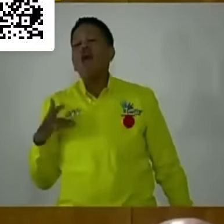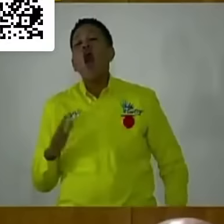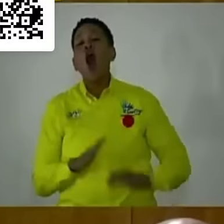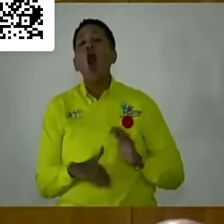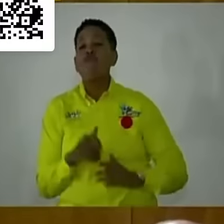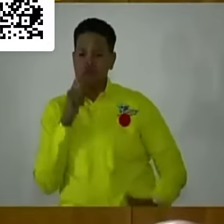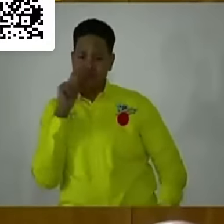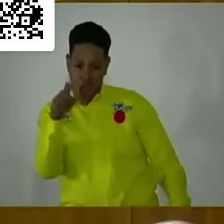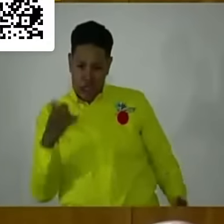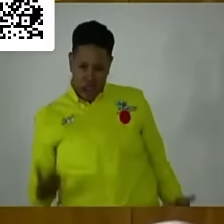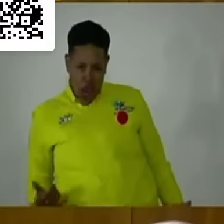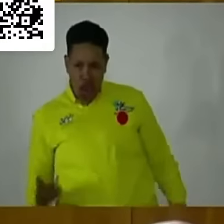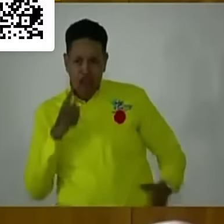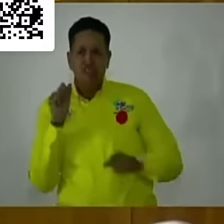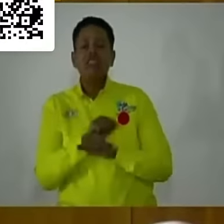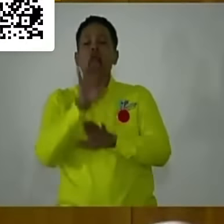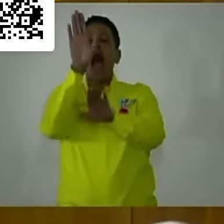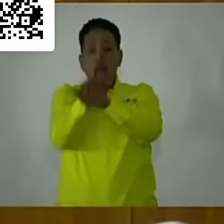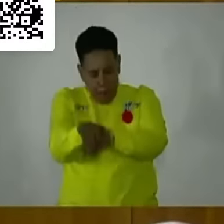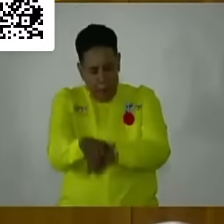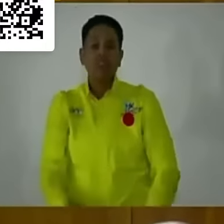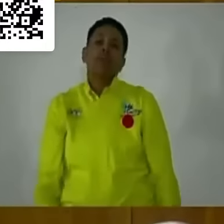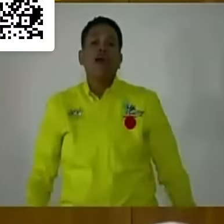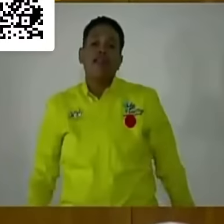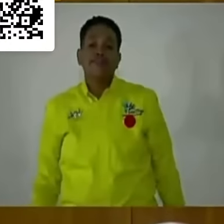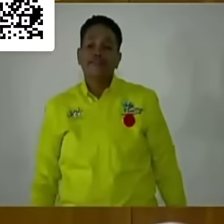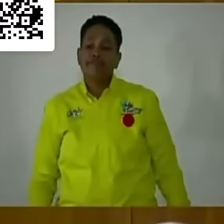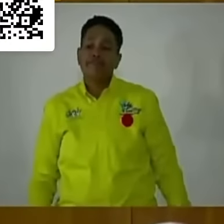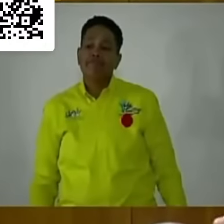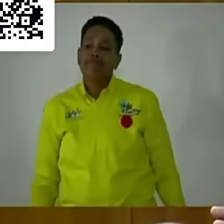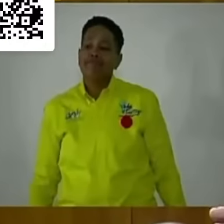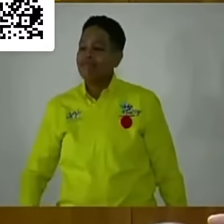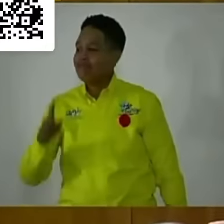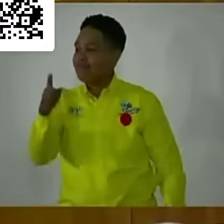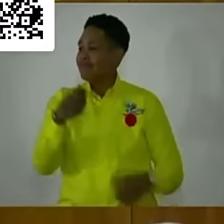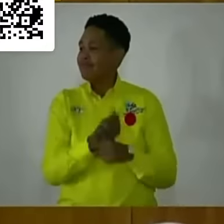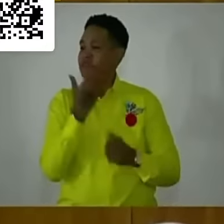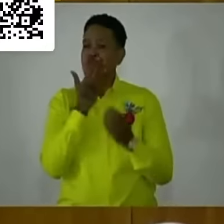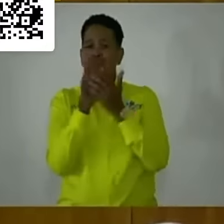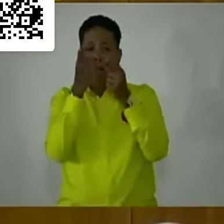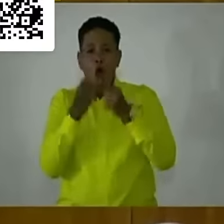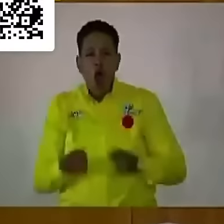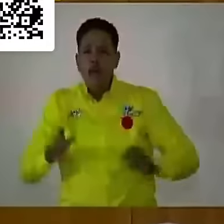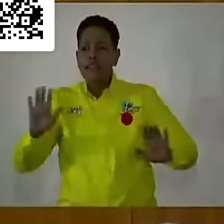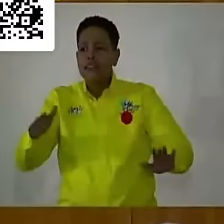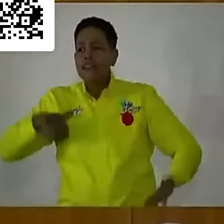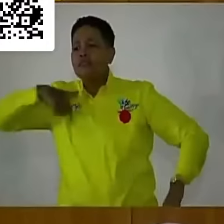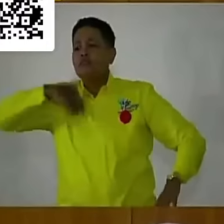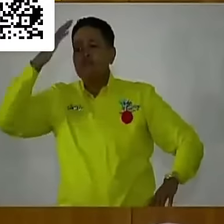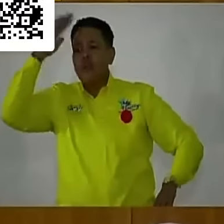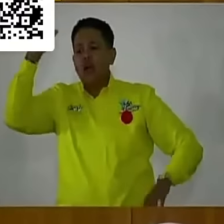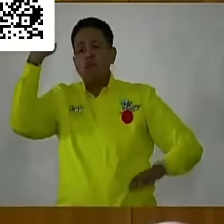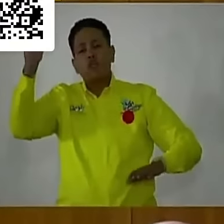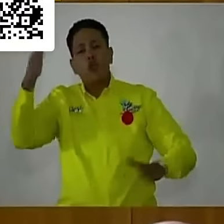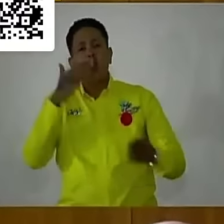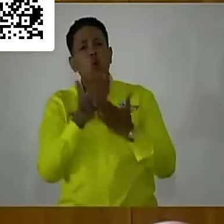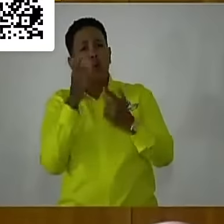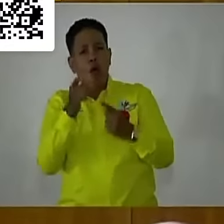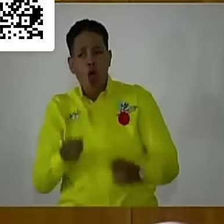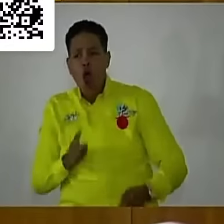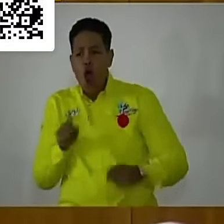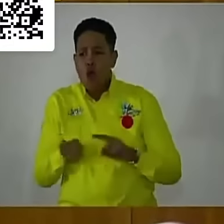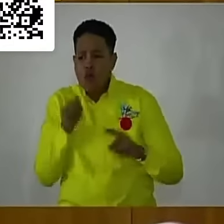it now. It's hypocritical. He made some good points in the presentation. But when you